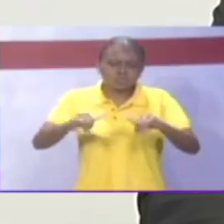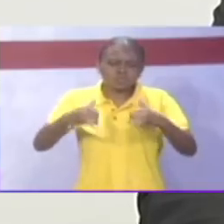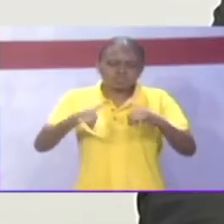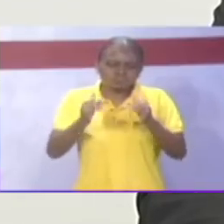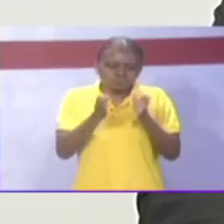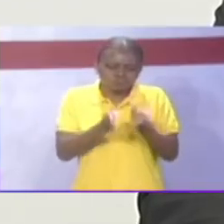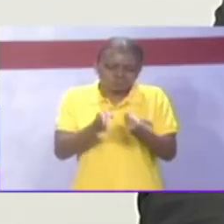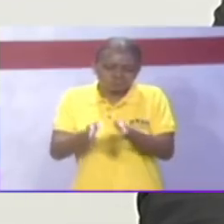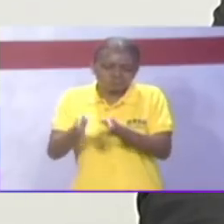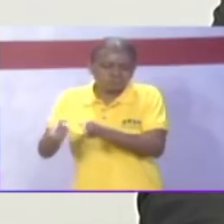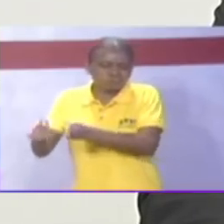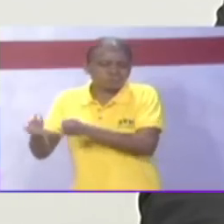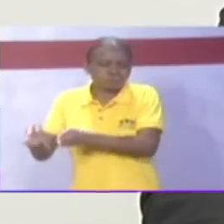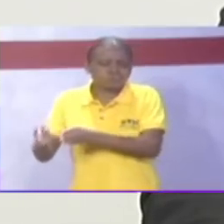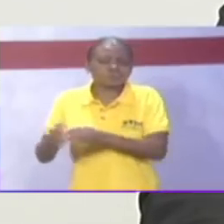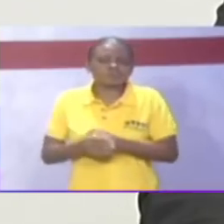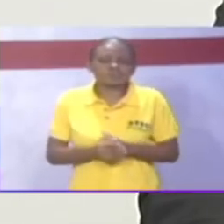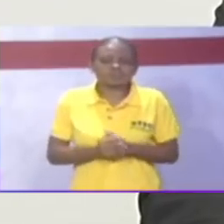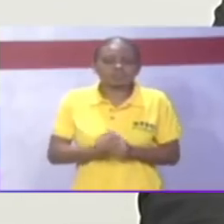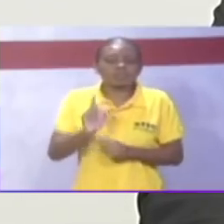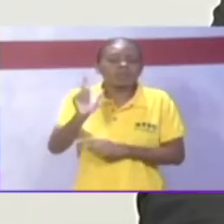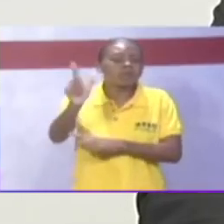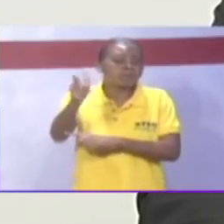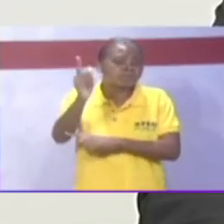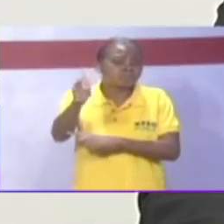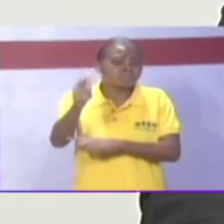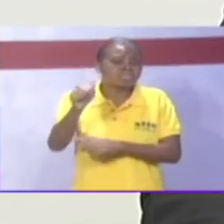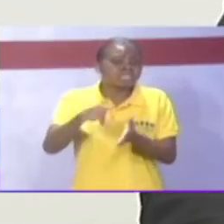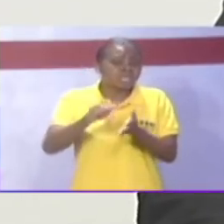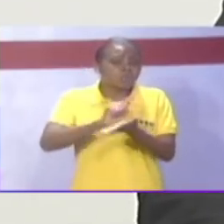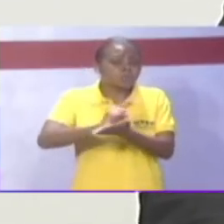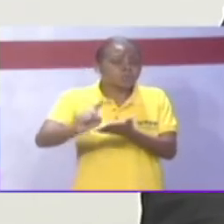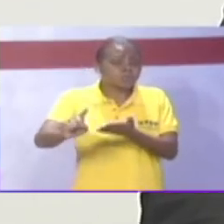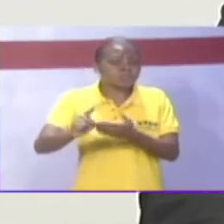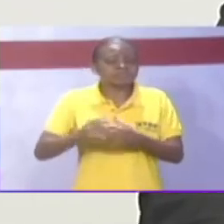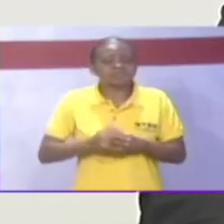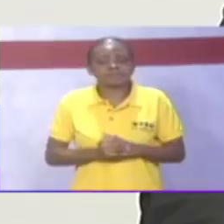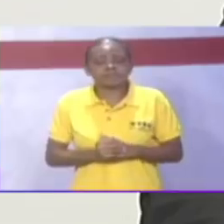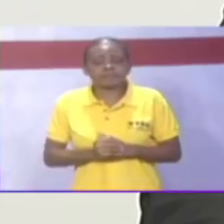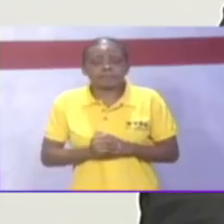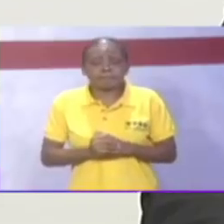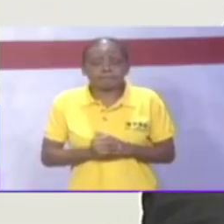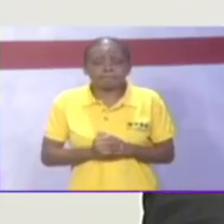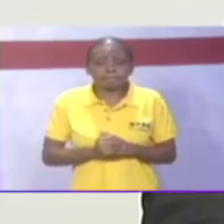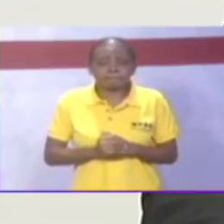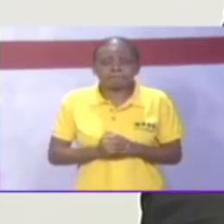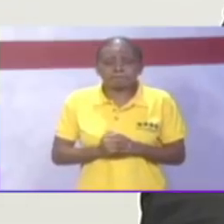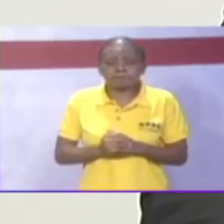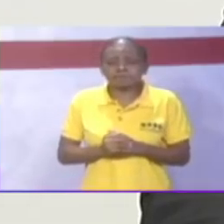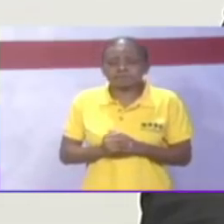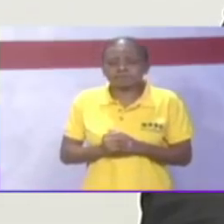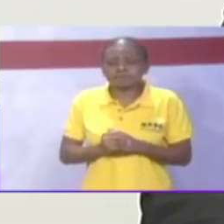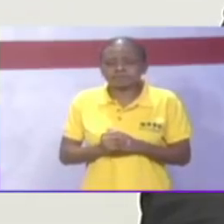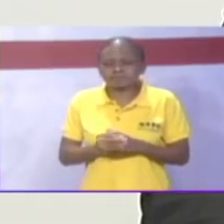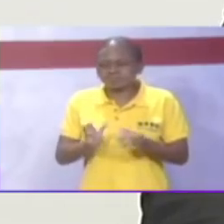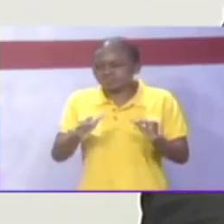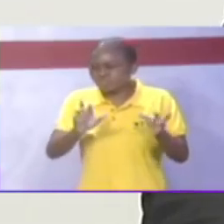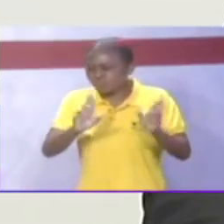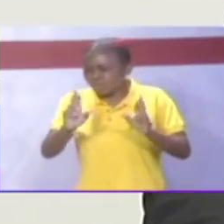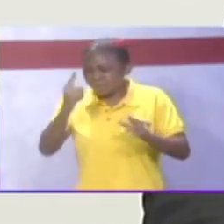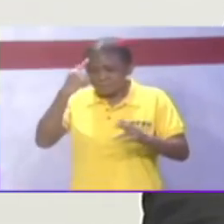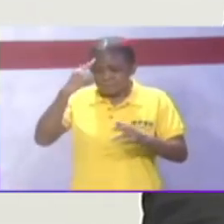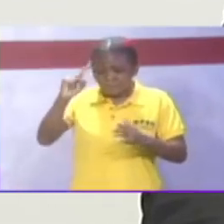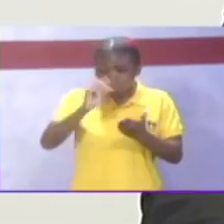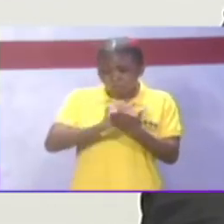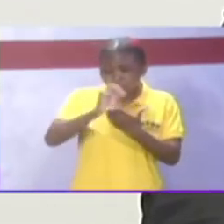it. And then, of course, later on in the week, I think, prior to going into that phase, which is October the 11th, further announcements